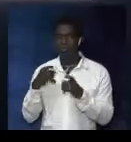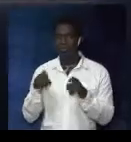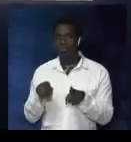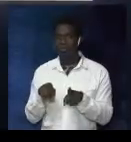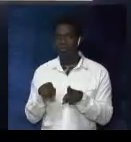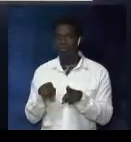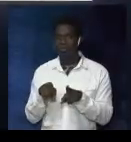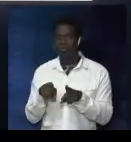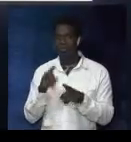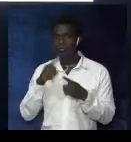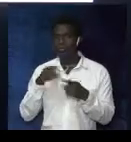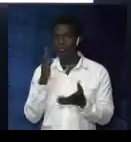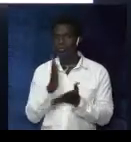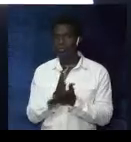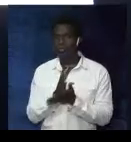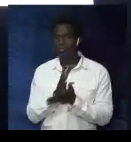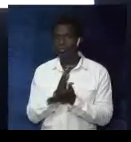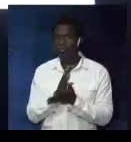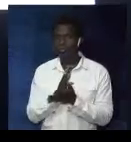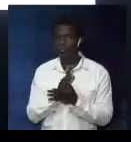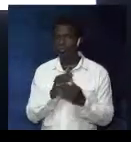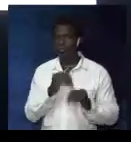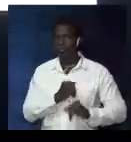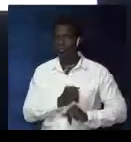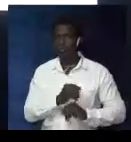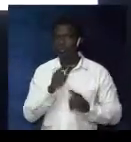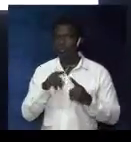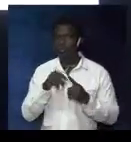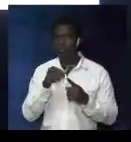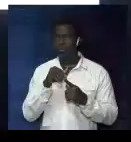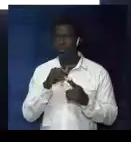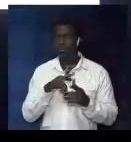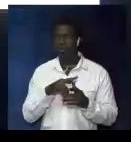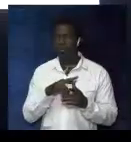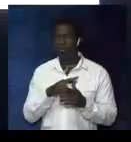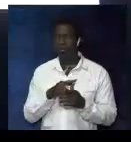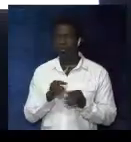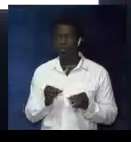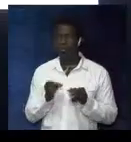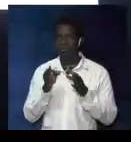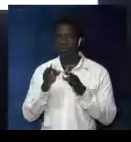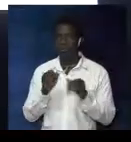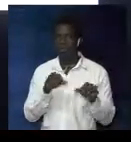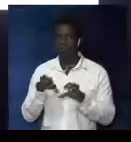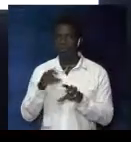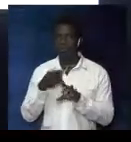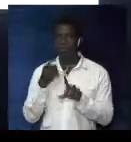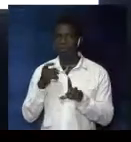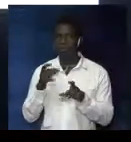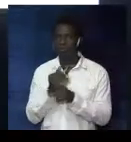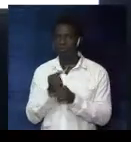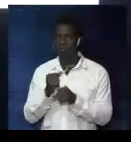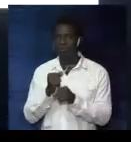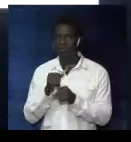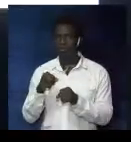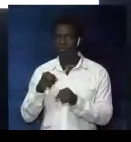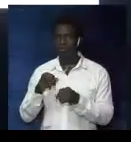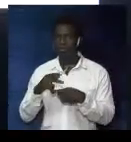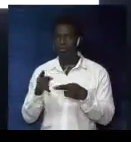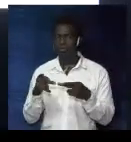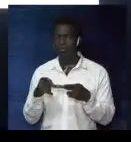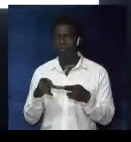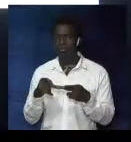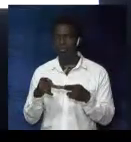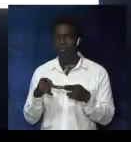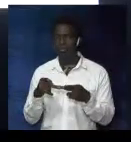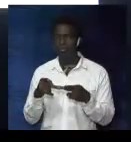taking place. To stop, prevent, or delay an activity from taking